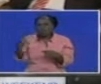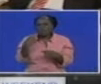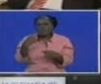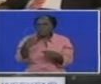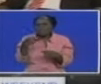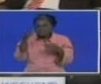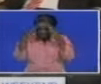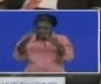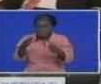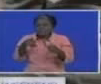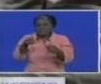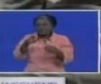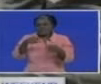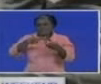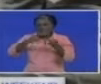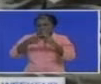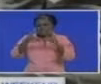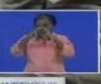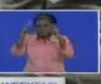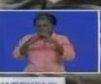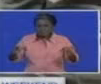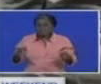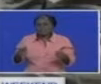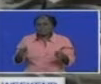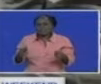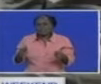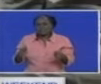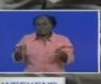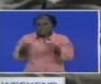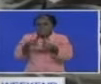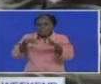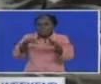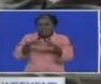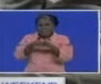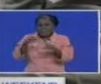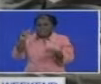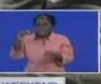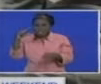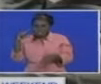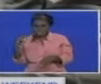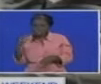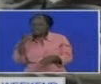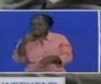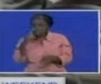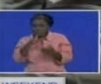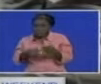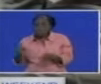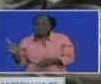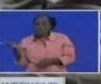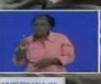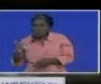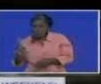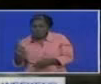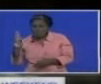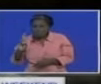driving international relations. At the Assembly of States Parties, Attorney General Githu Muigai argued that President Kenyatta's